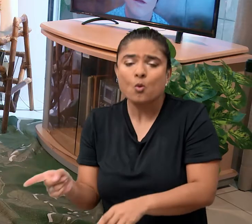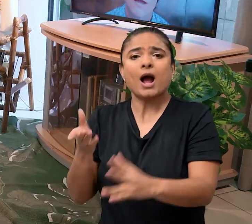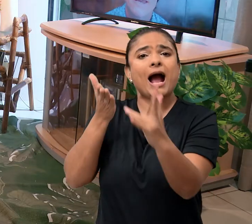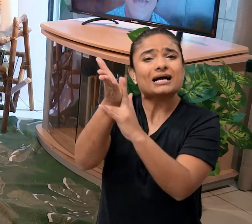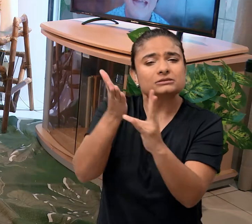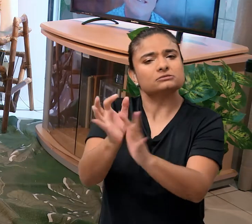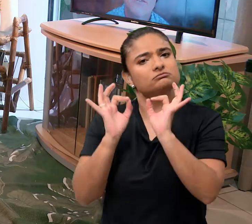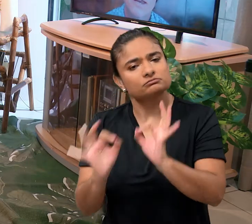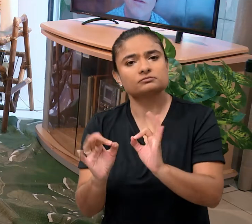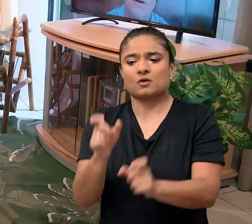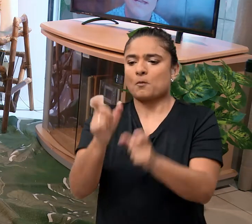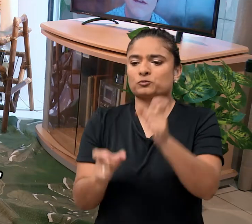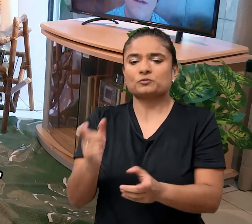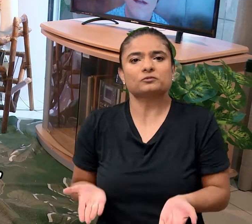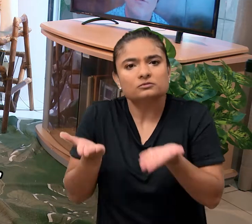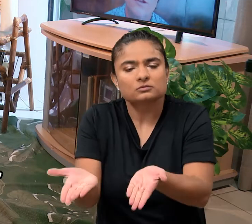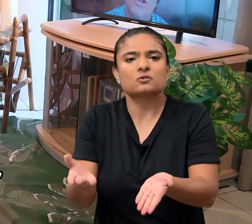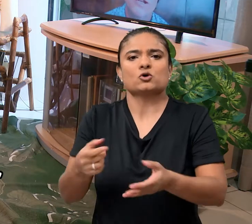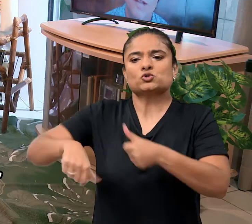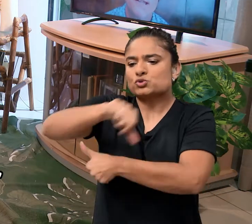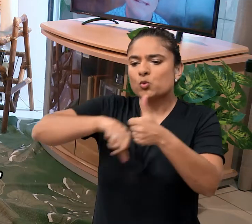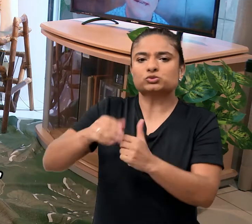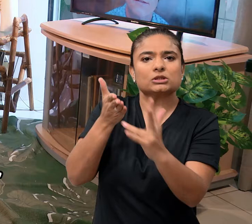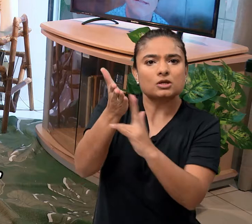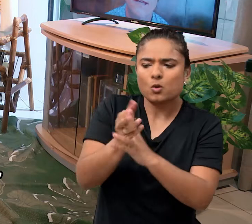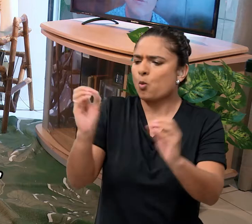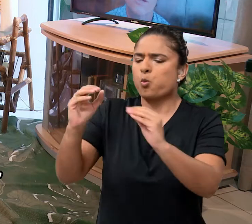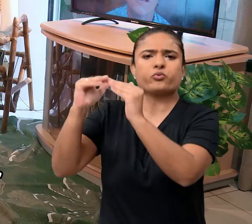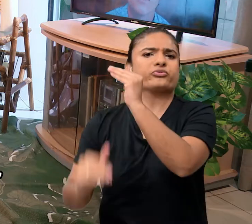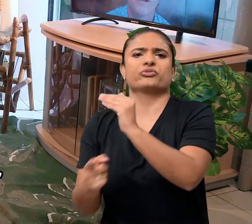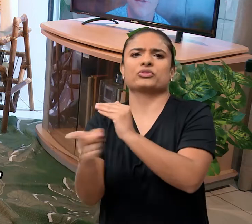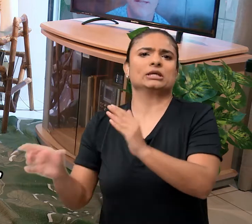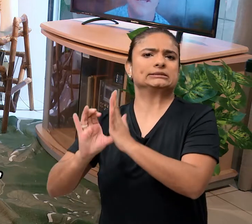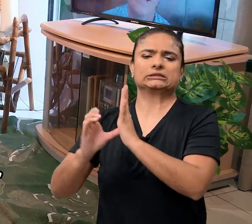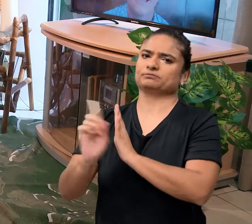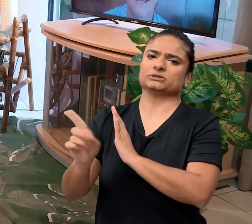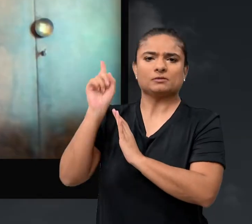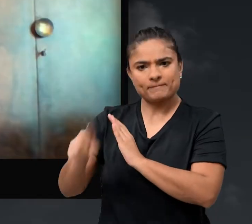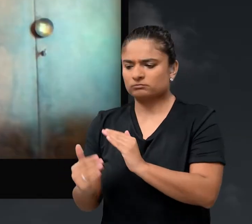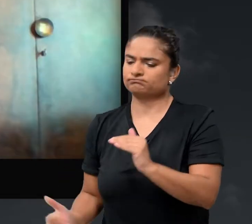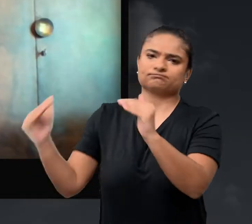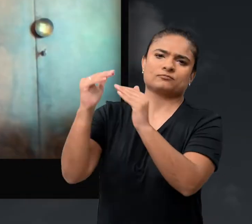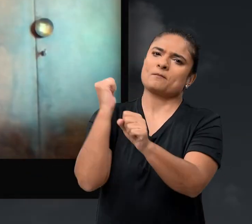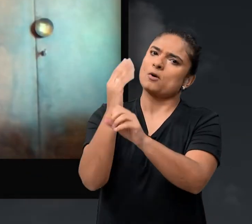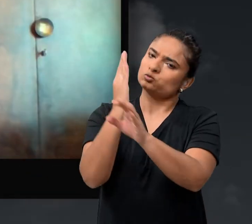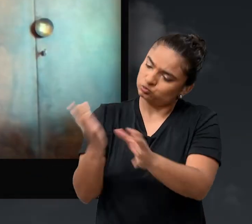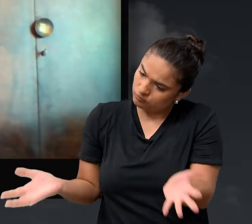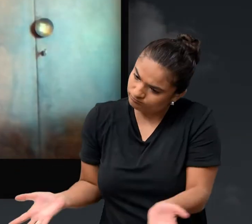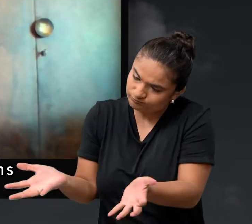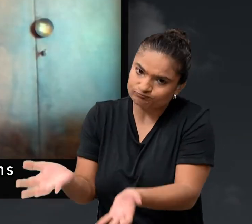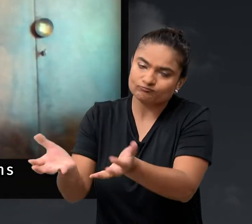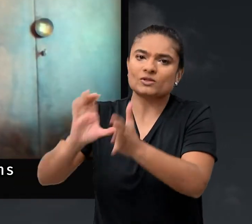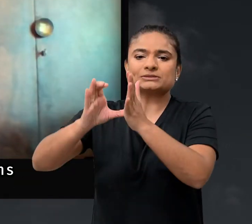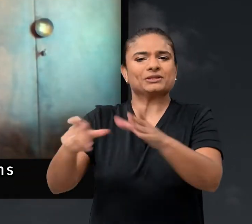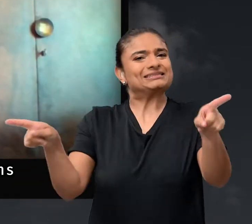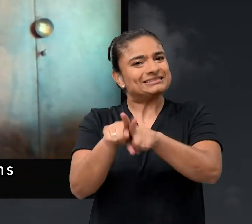form, another axis of inequality, of social injustice in our society, which needs to be addressed, like race and like gender.